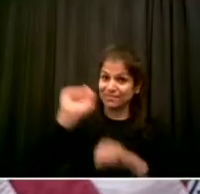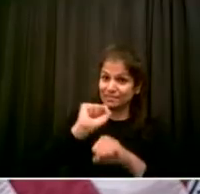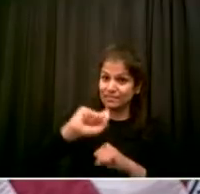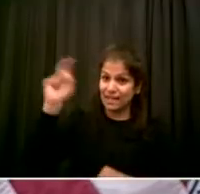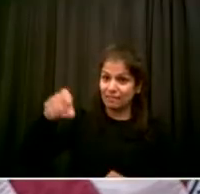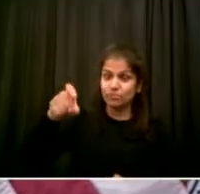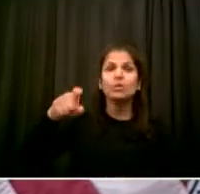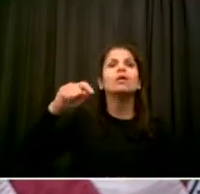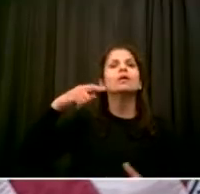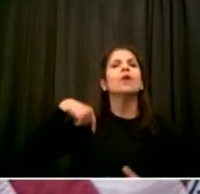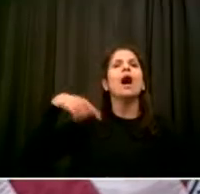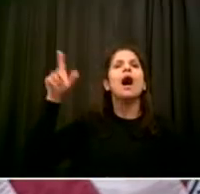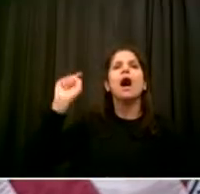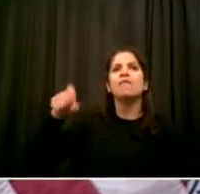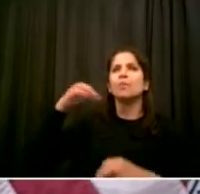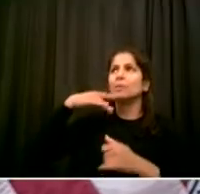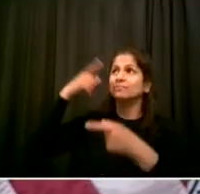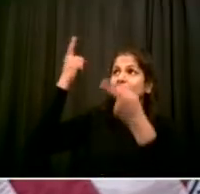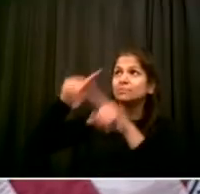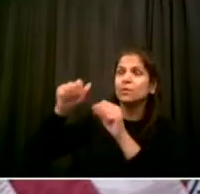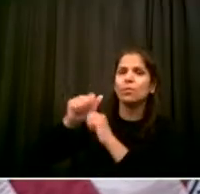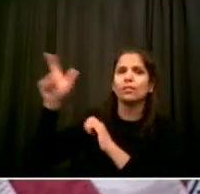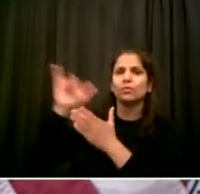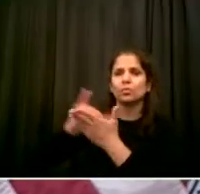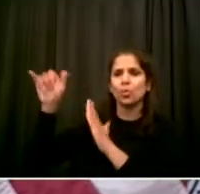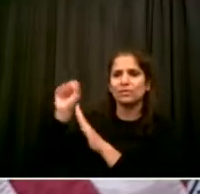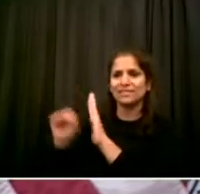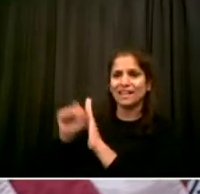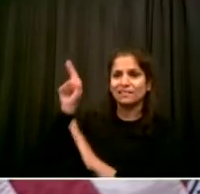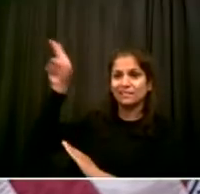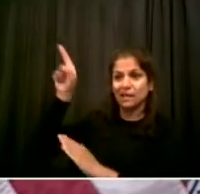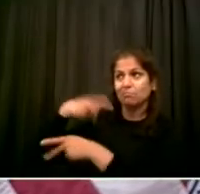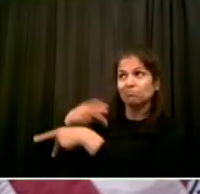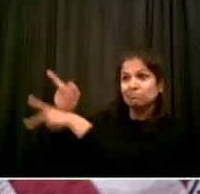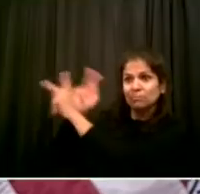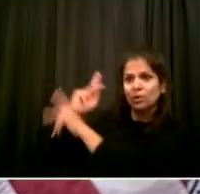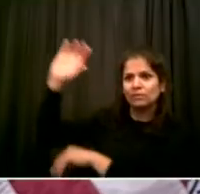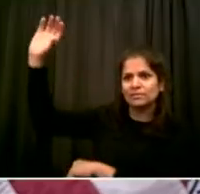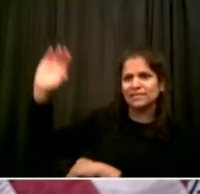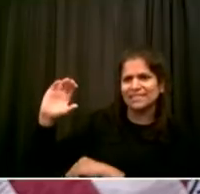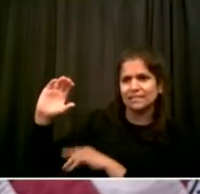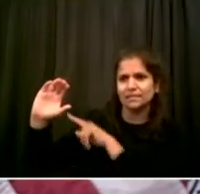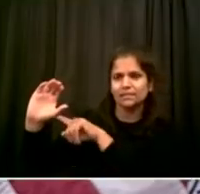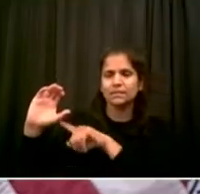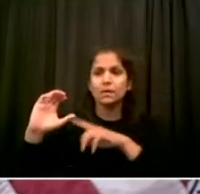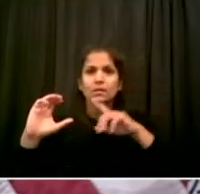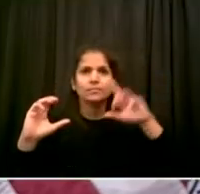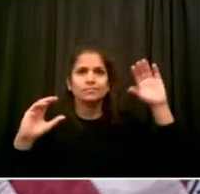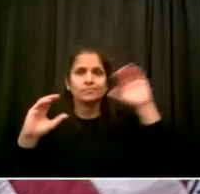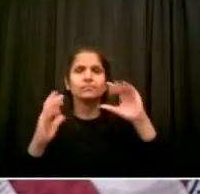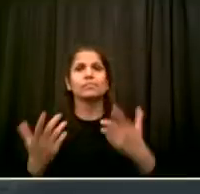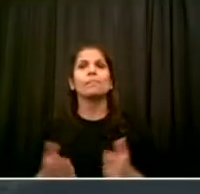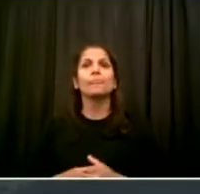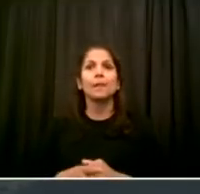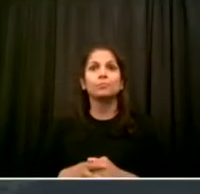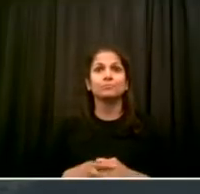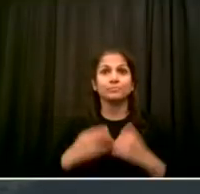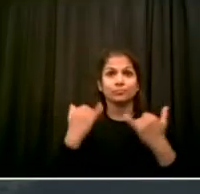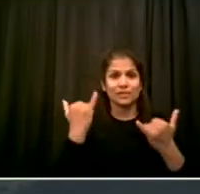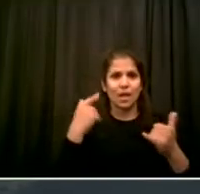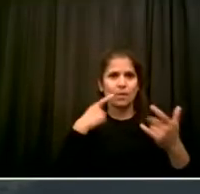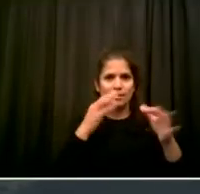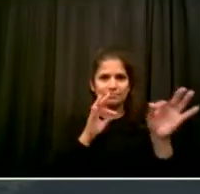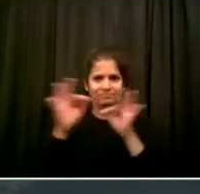people. Now, let me turn to our daily indicators and thresholds. And again, I'm going to refer